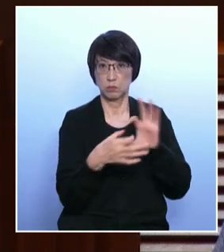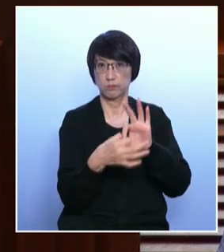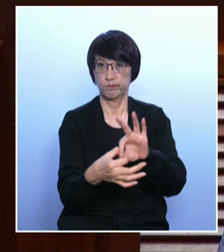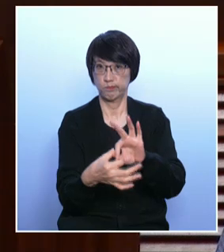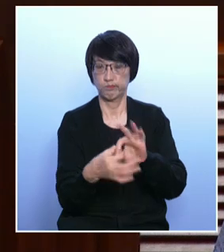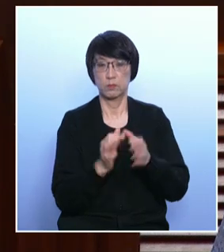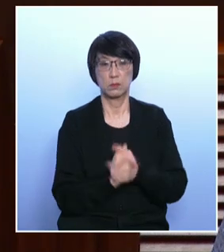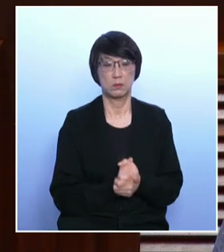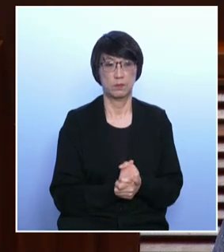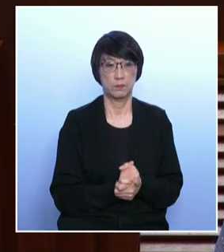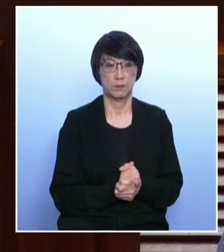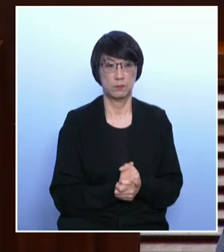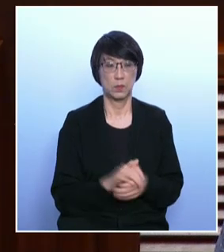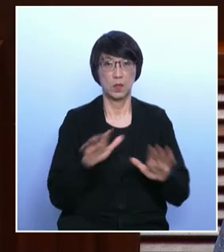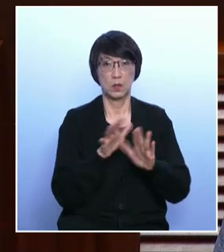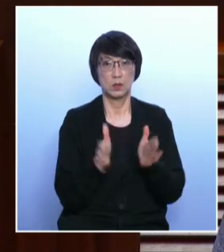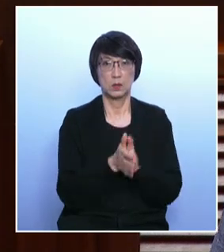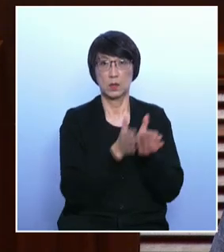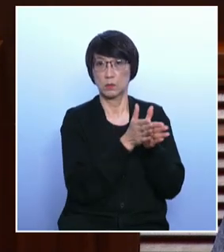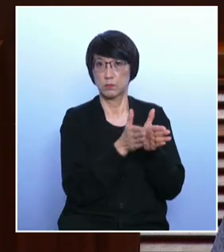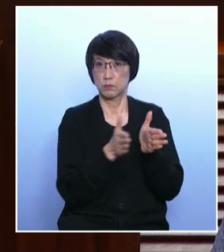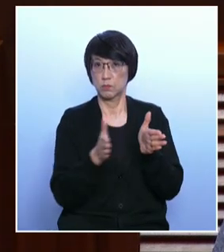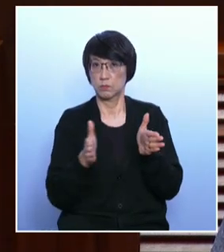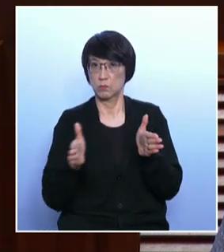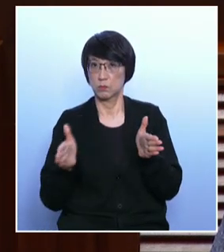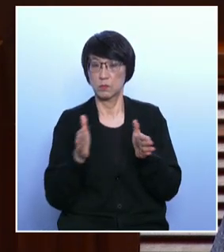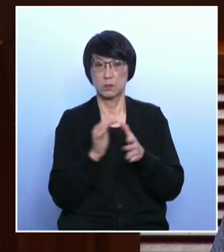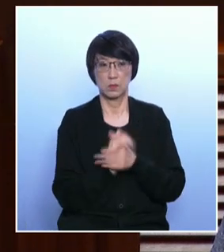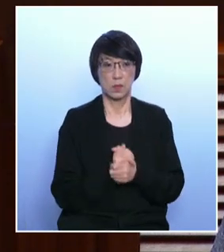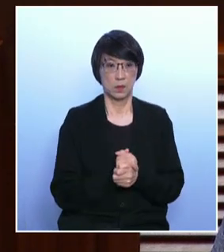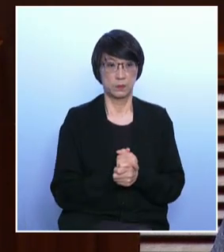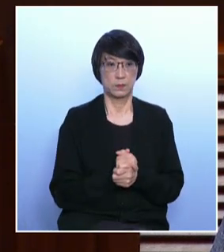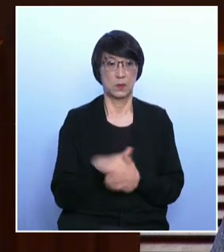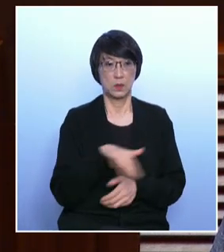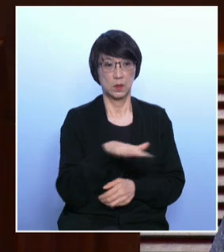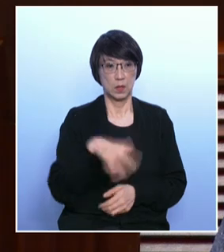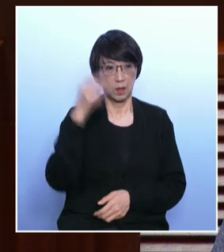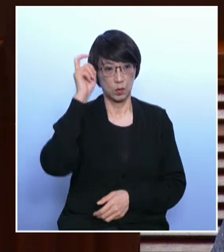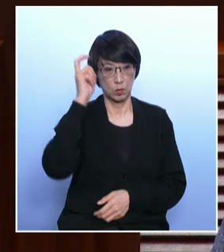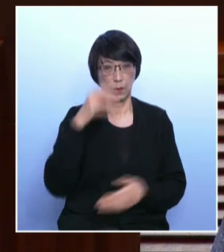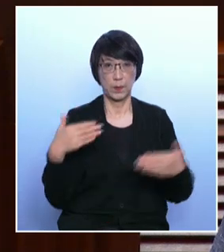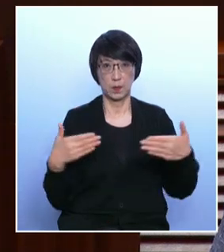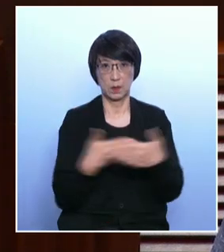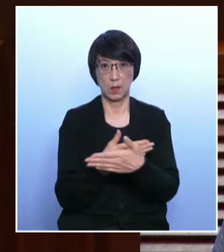council will be able to act as a bridge between the administration and the community.